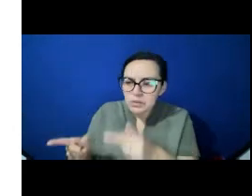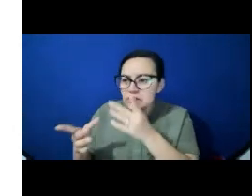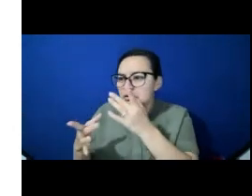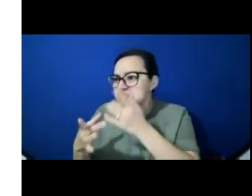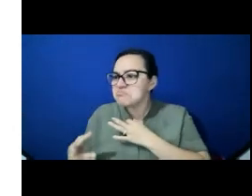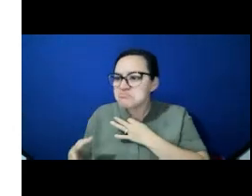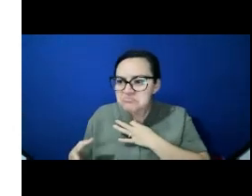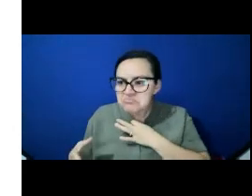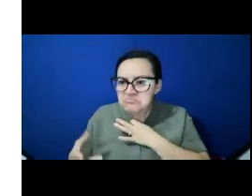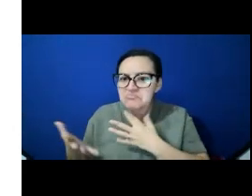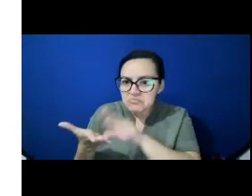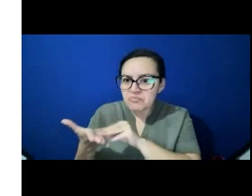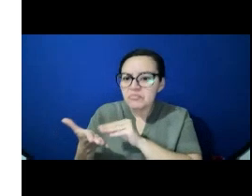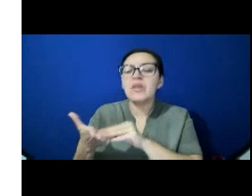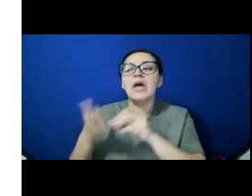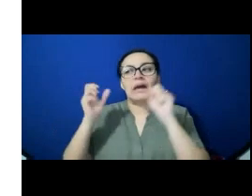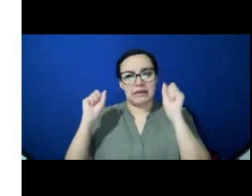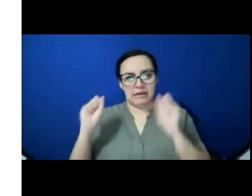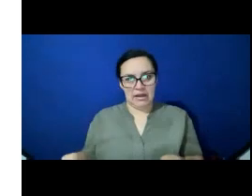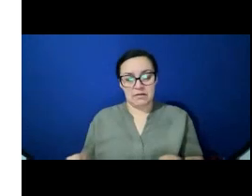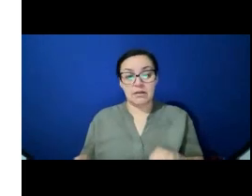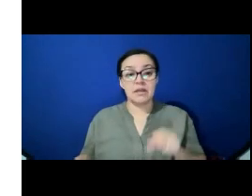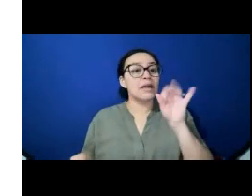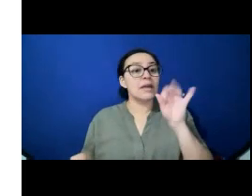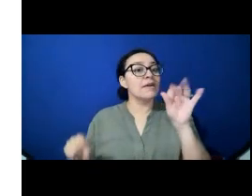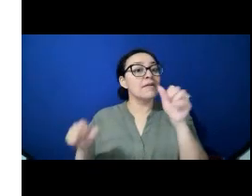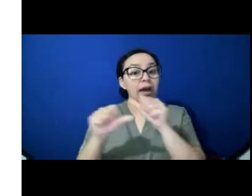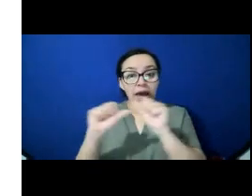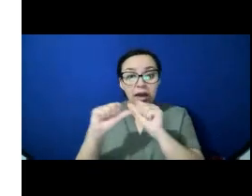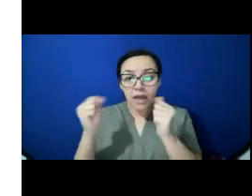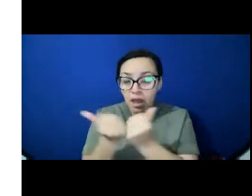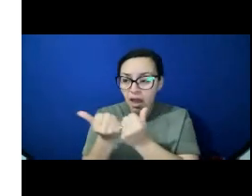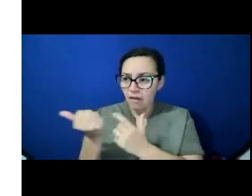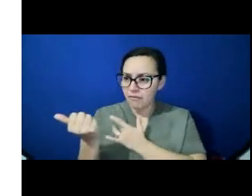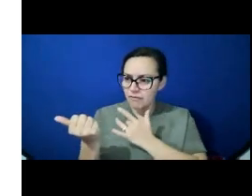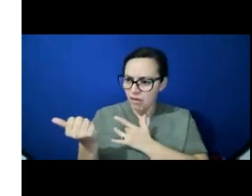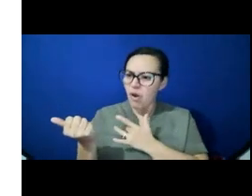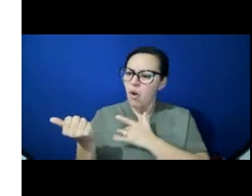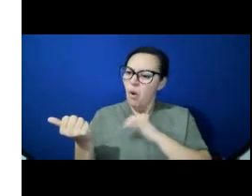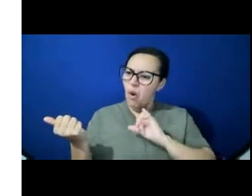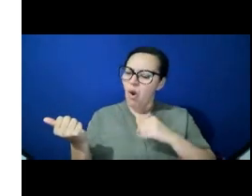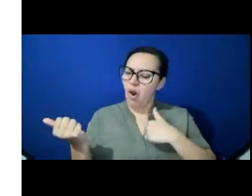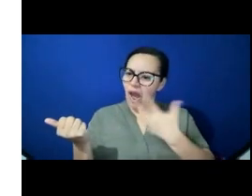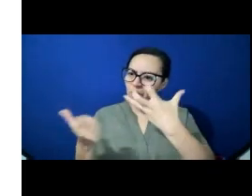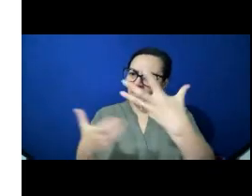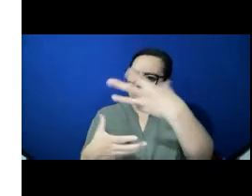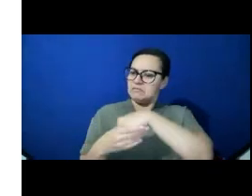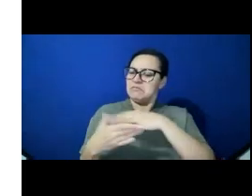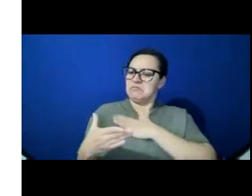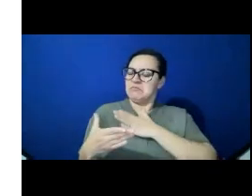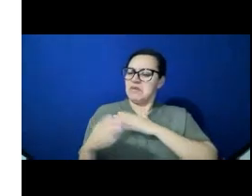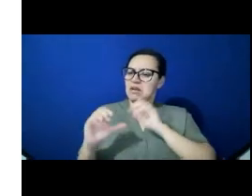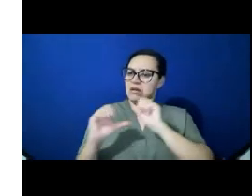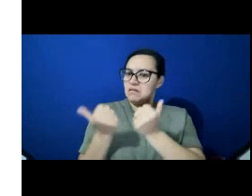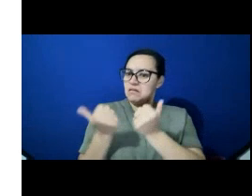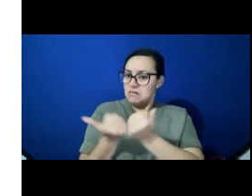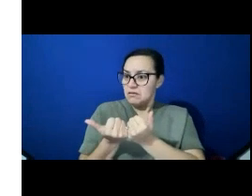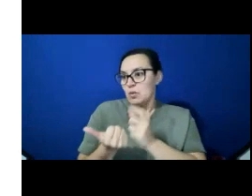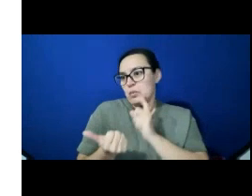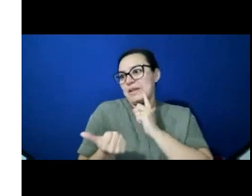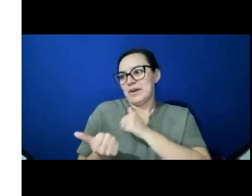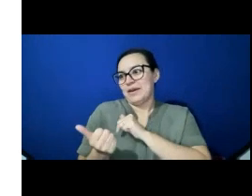todos. interested Si alguna in this agencia topic. entiende If there que is an les interesa agency that incorporar they esto, que es want to nuestro interés, ¿verdad? Y incorporate nuestro this, and objetivo,